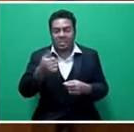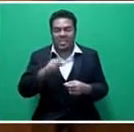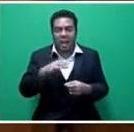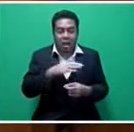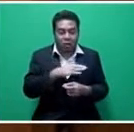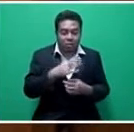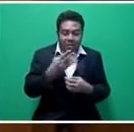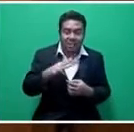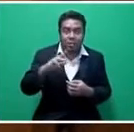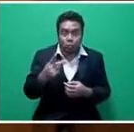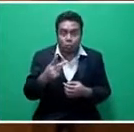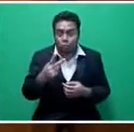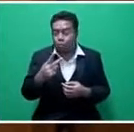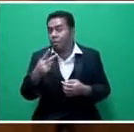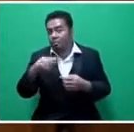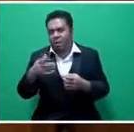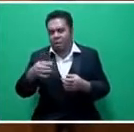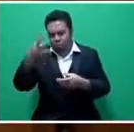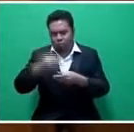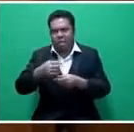151,692 primary school students and a total of